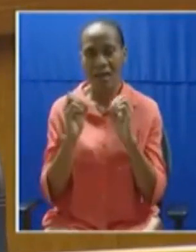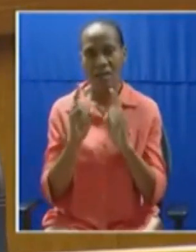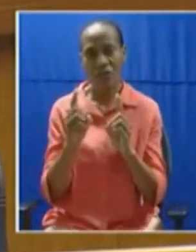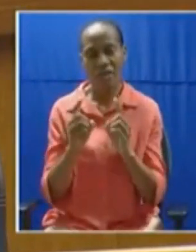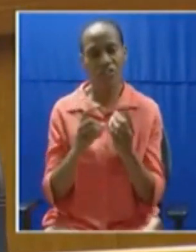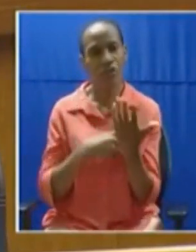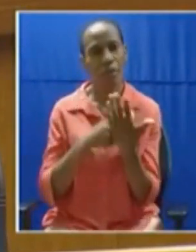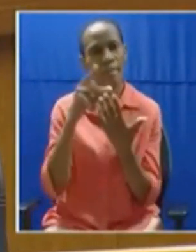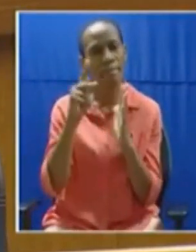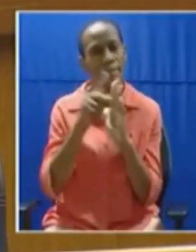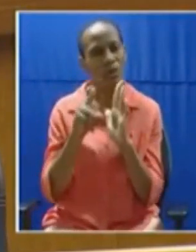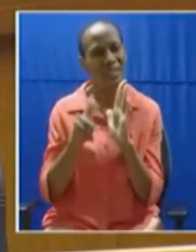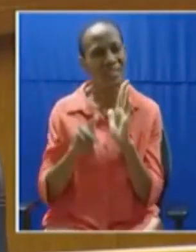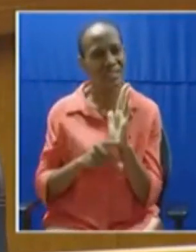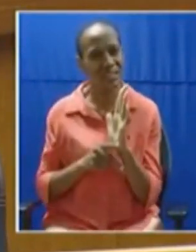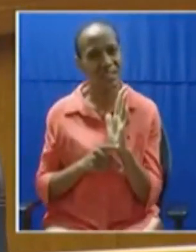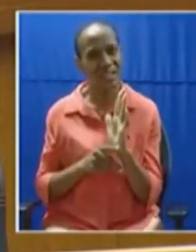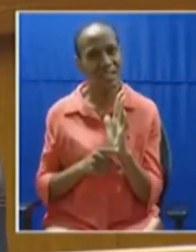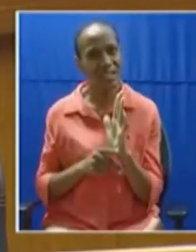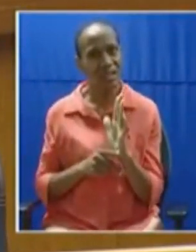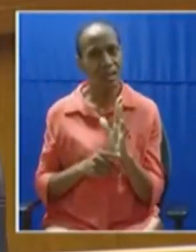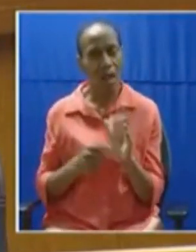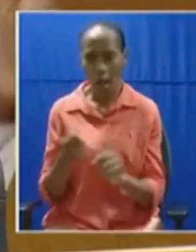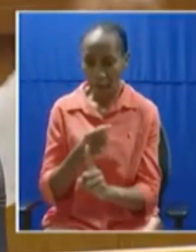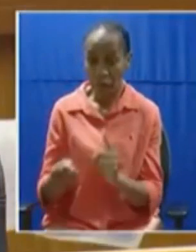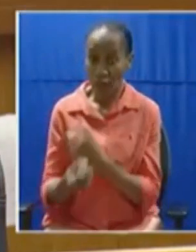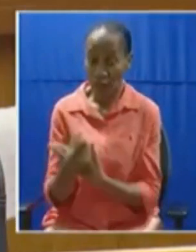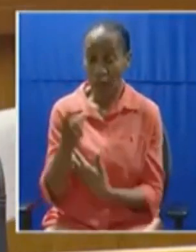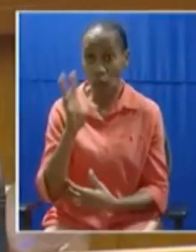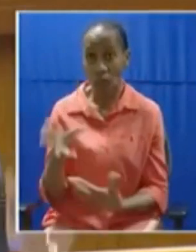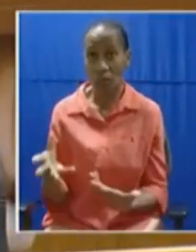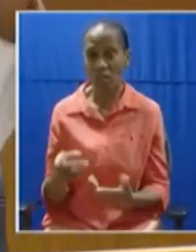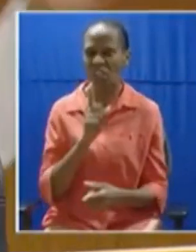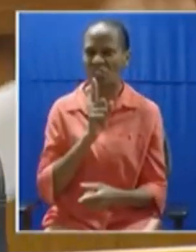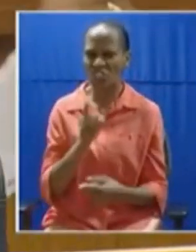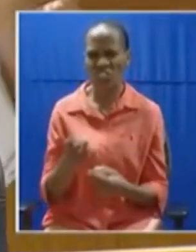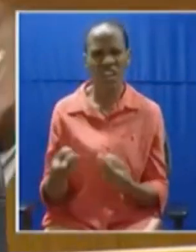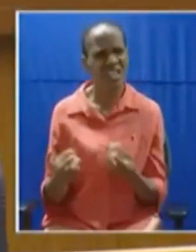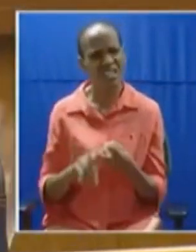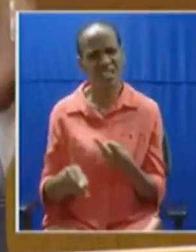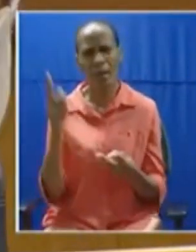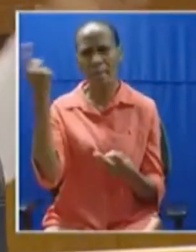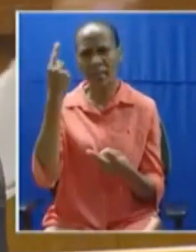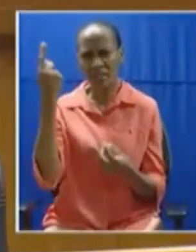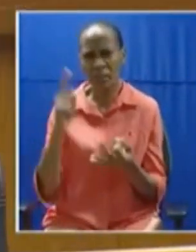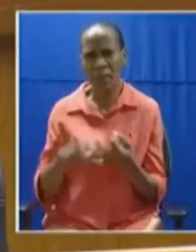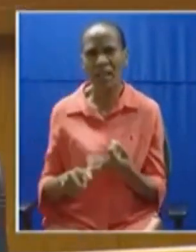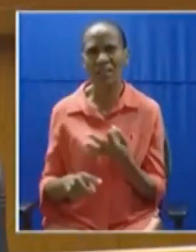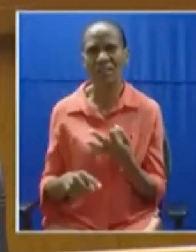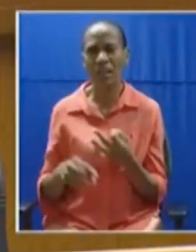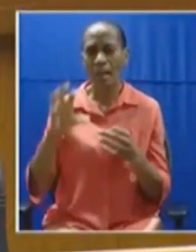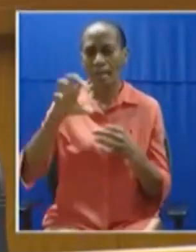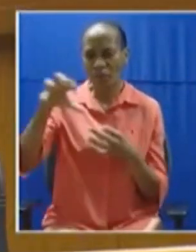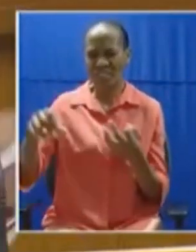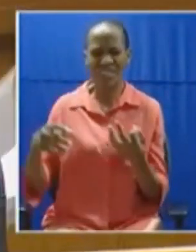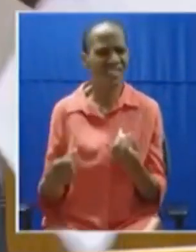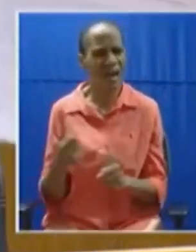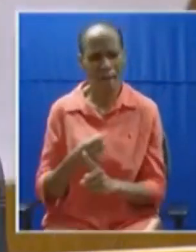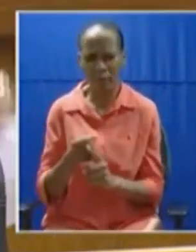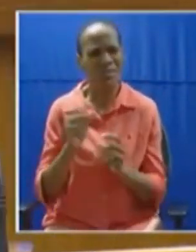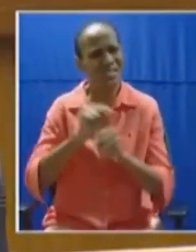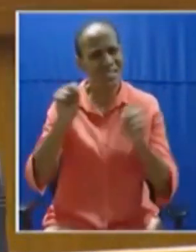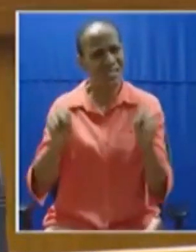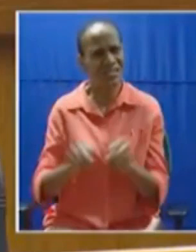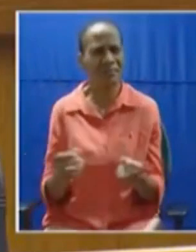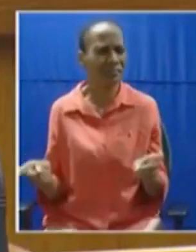learners is bound to be exploited by the teachers, by the principal, by the provinces. As we